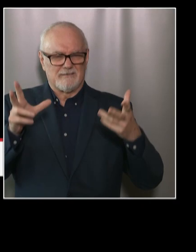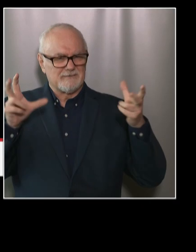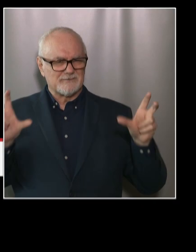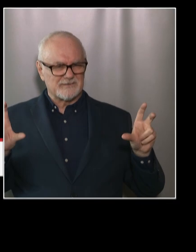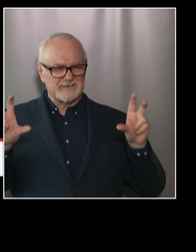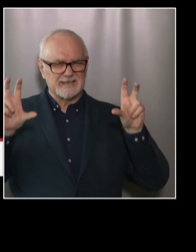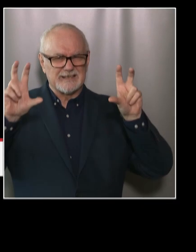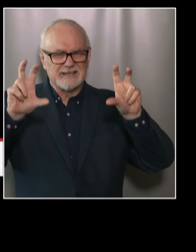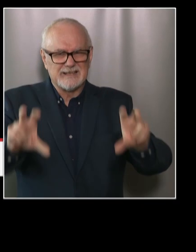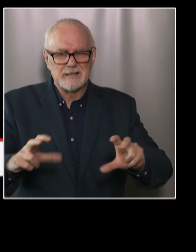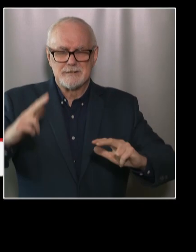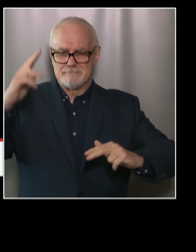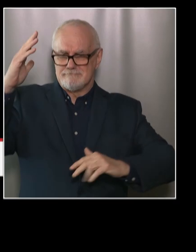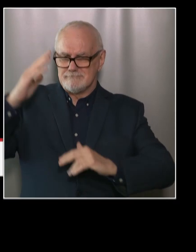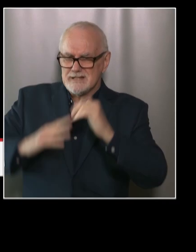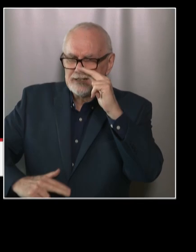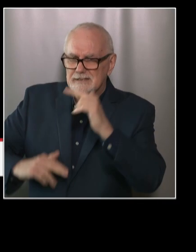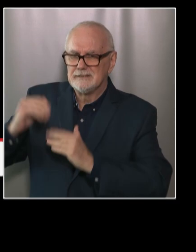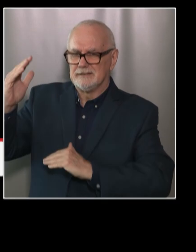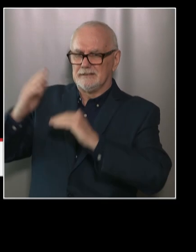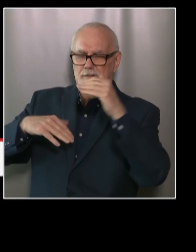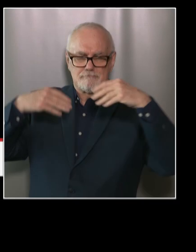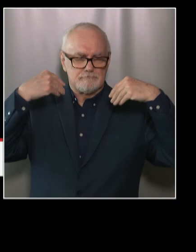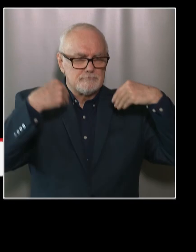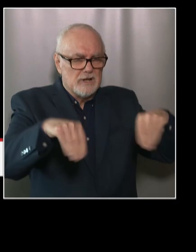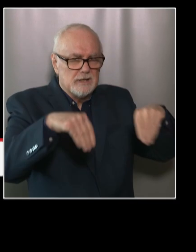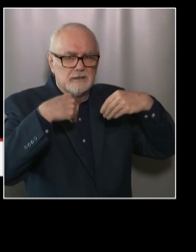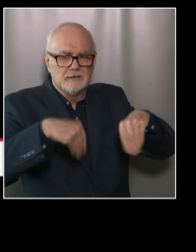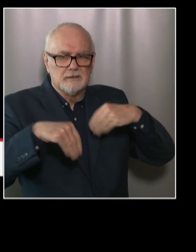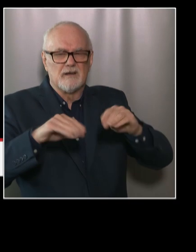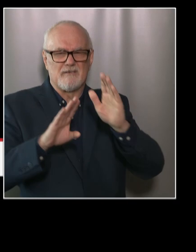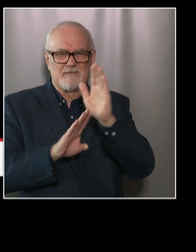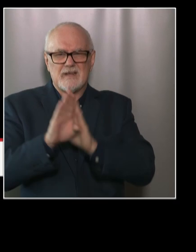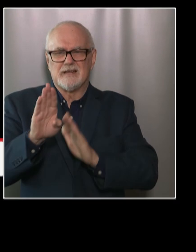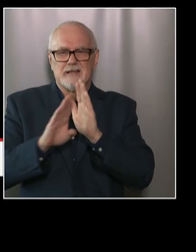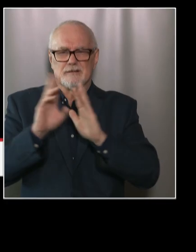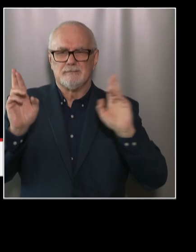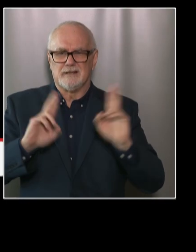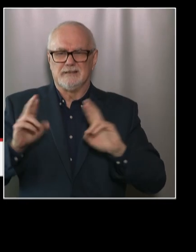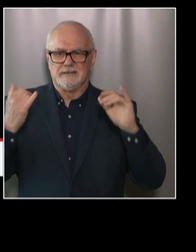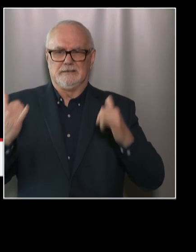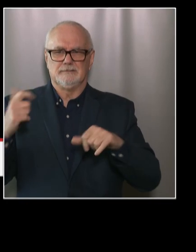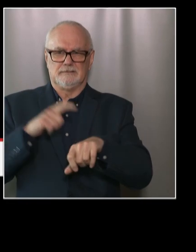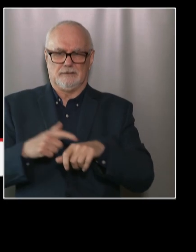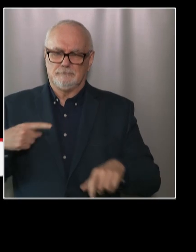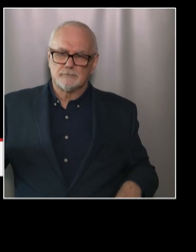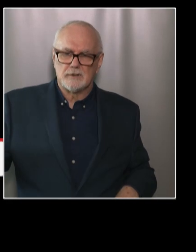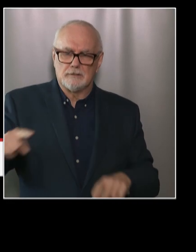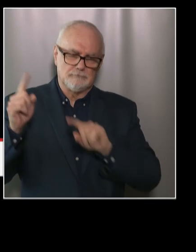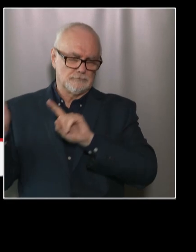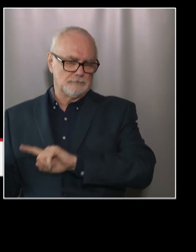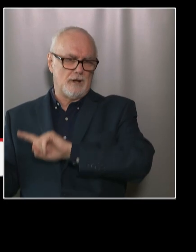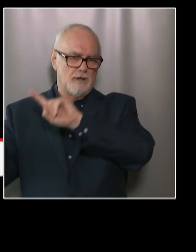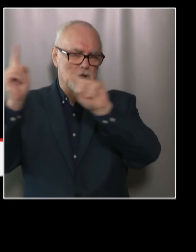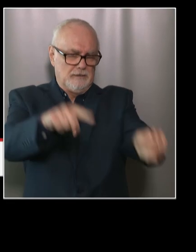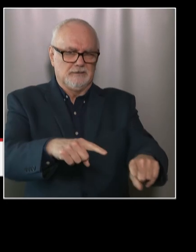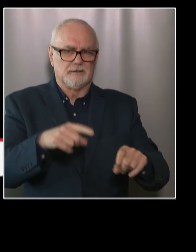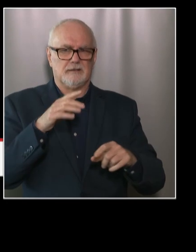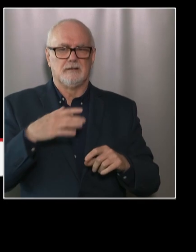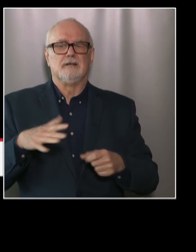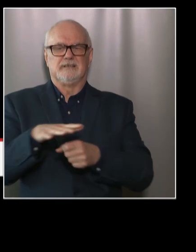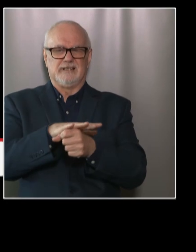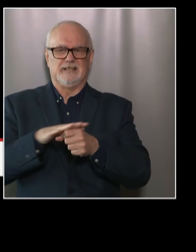place, the market is taking shape, and now it's time to scale. St. Elizabeth is not emerging,